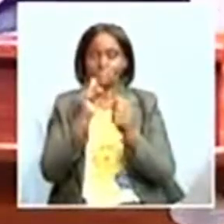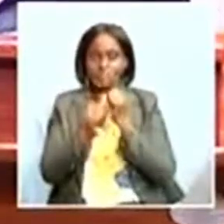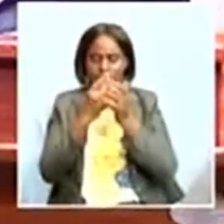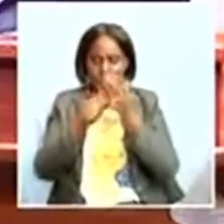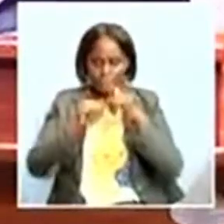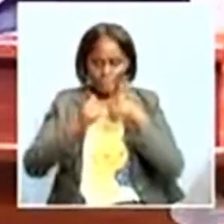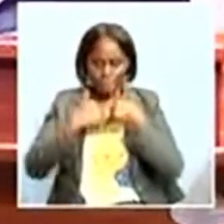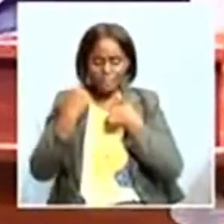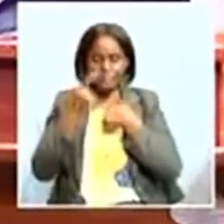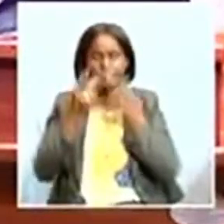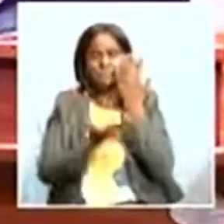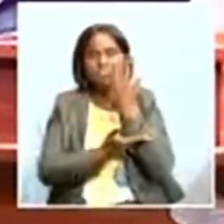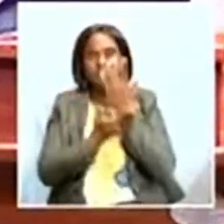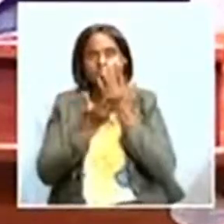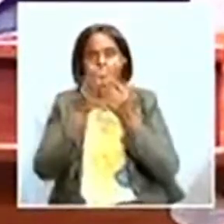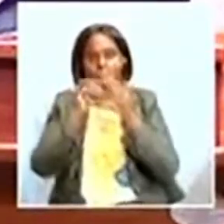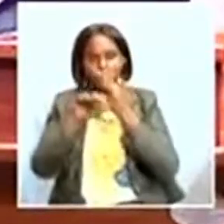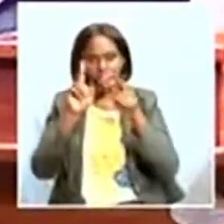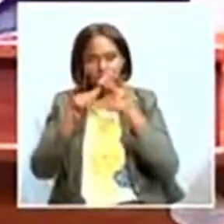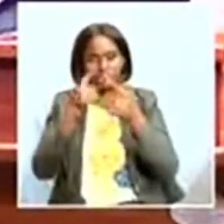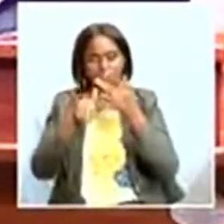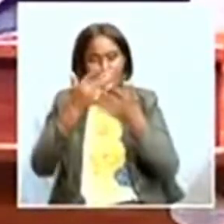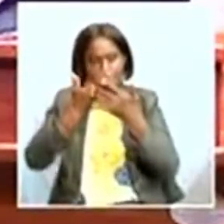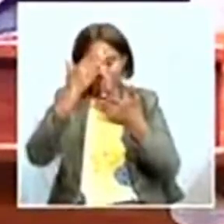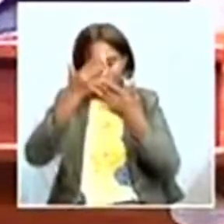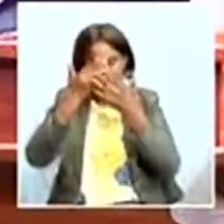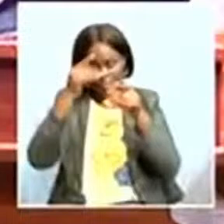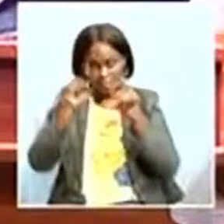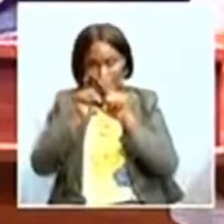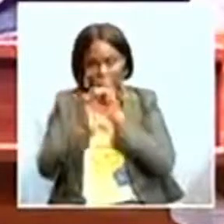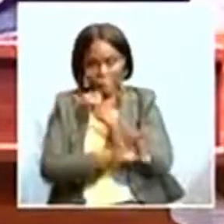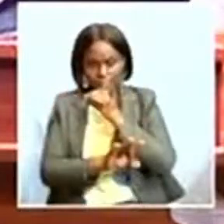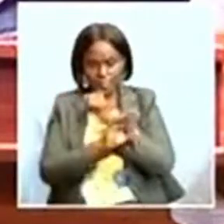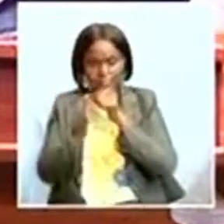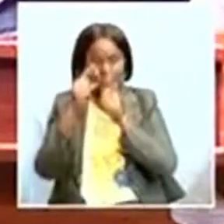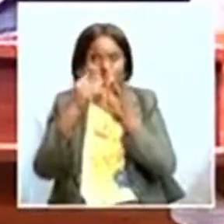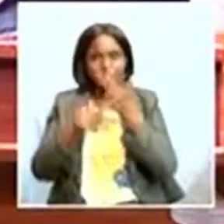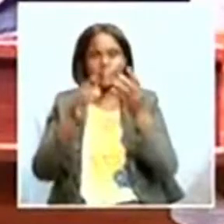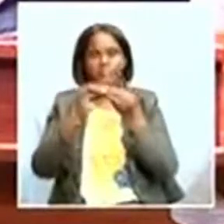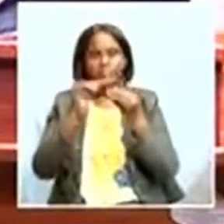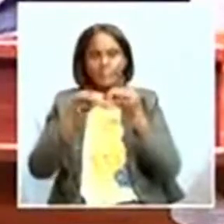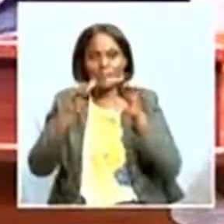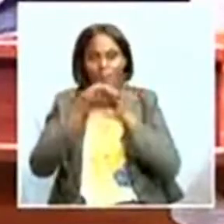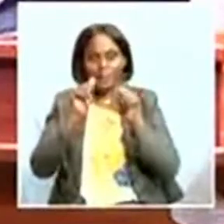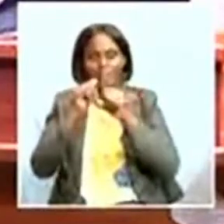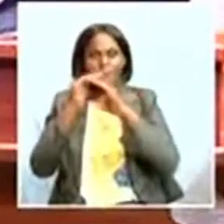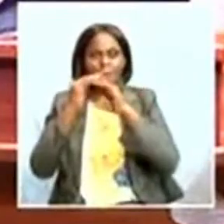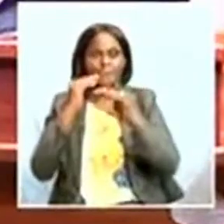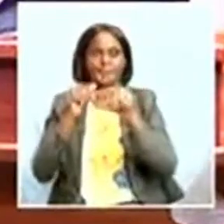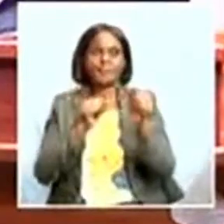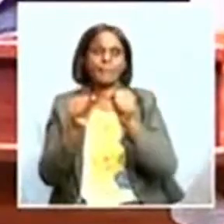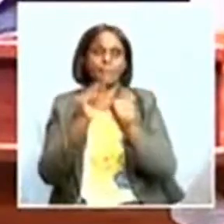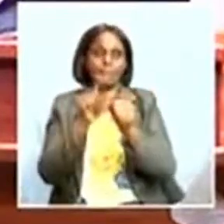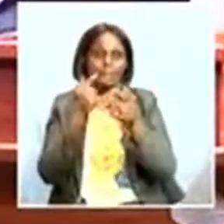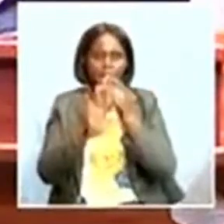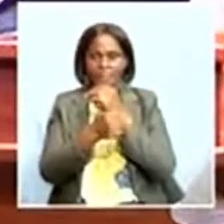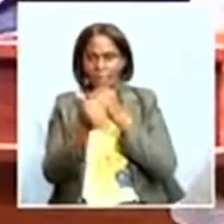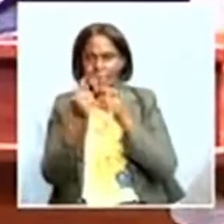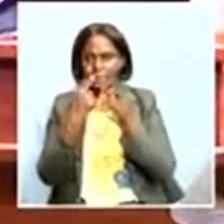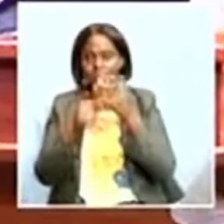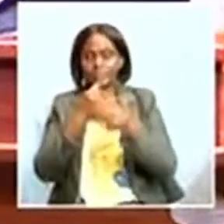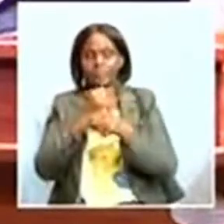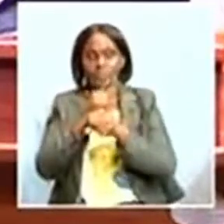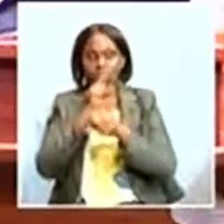not only enhancing access, but also laying a firm foundation for a more inclusive and equitable education system, one that